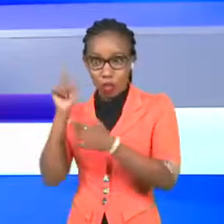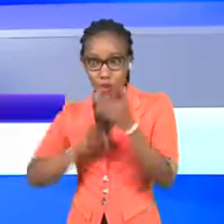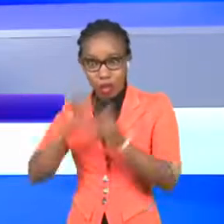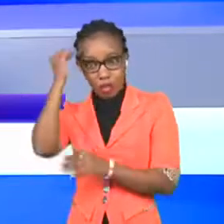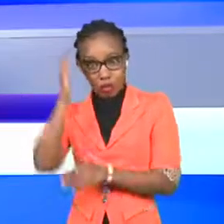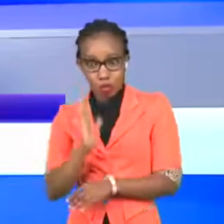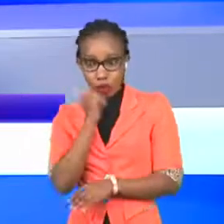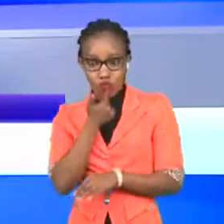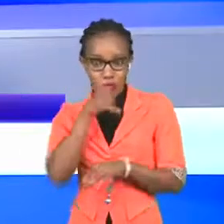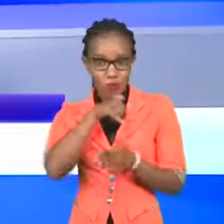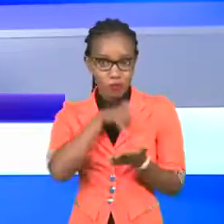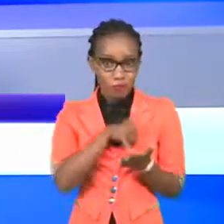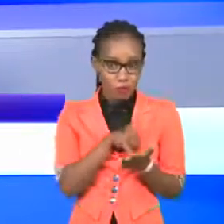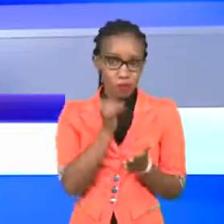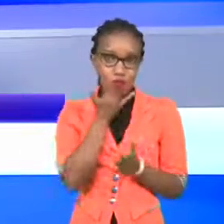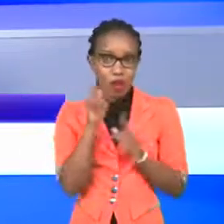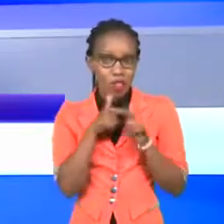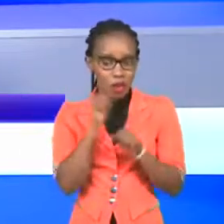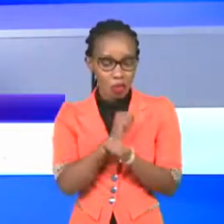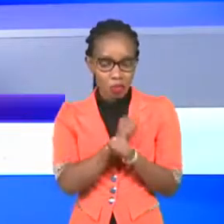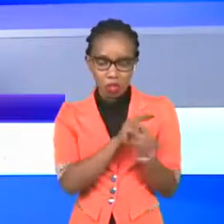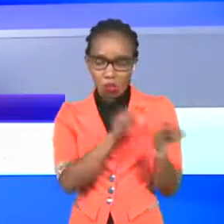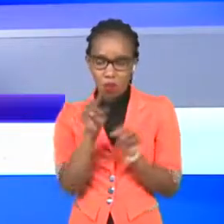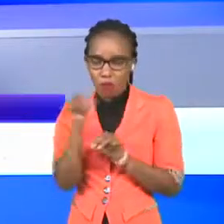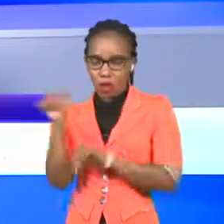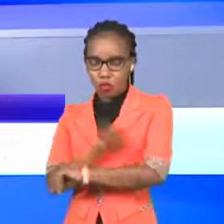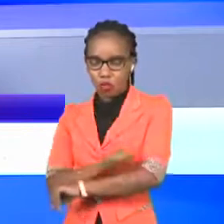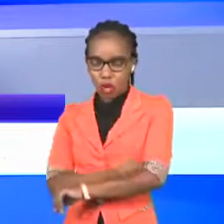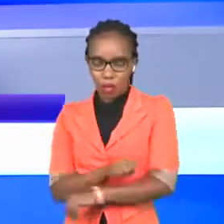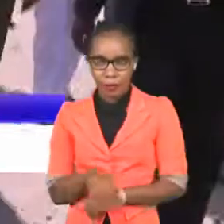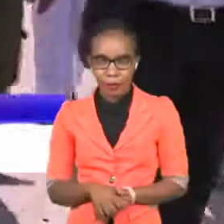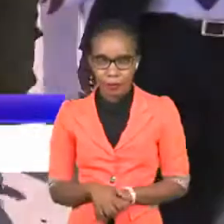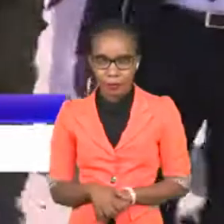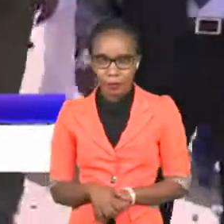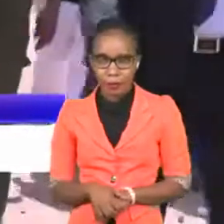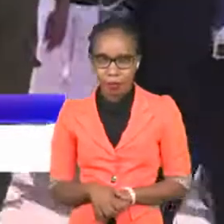causing such mayhem will be allowed to any other school. Namukene Samuel reports.